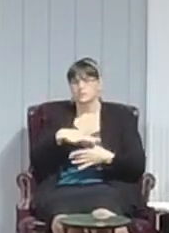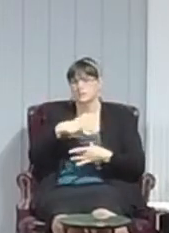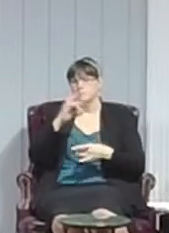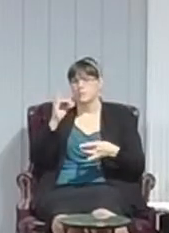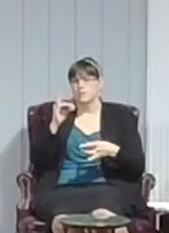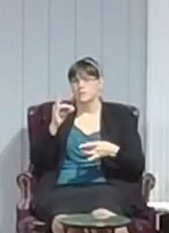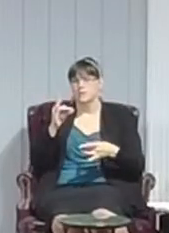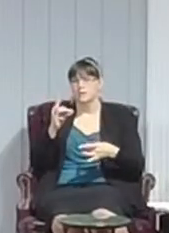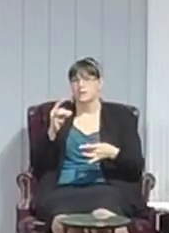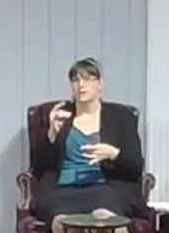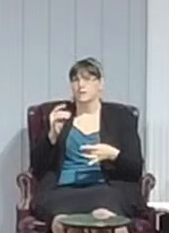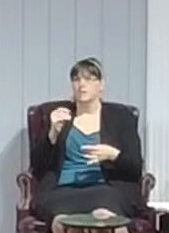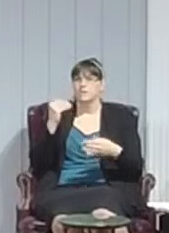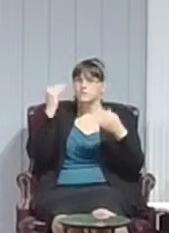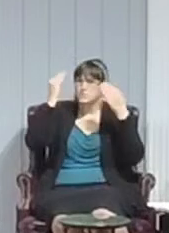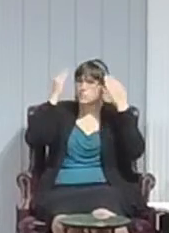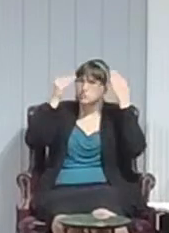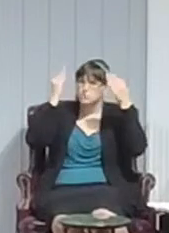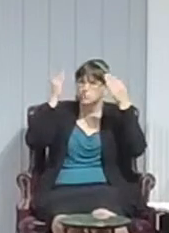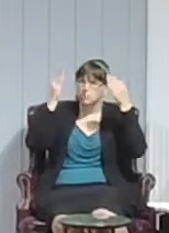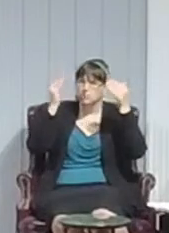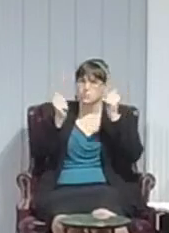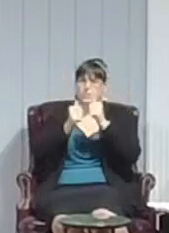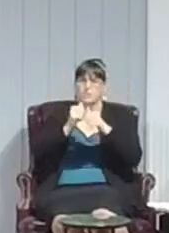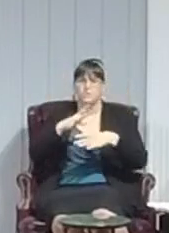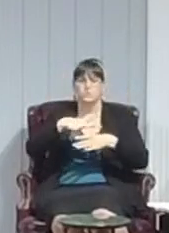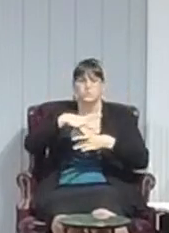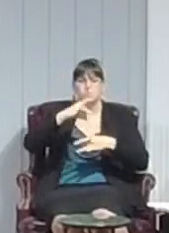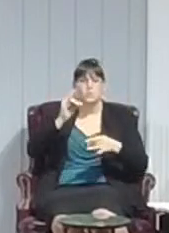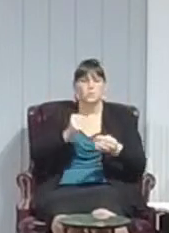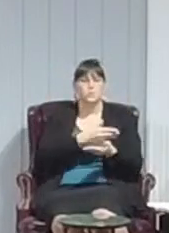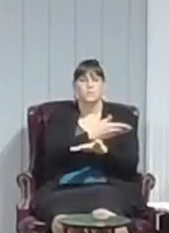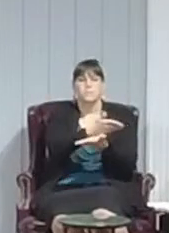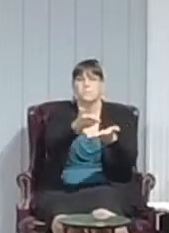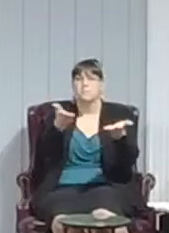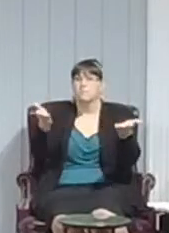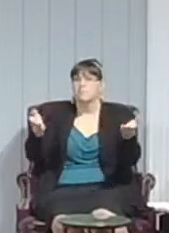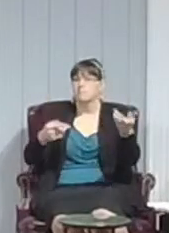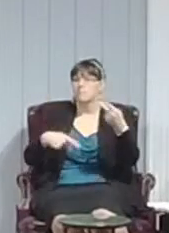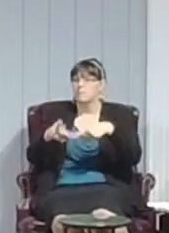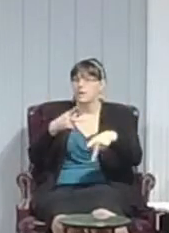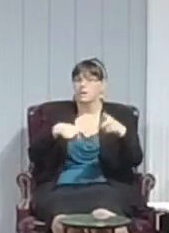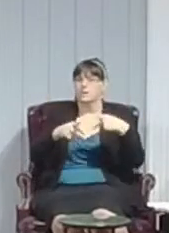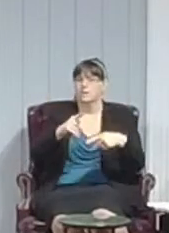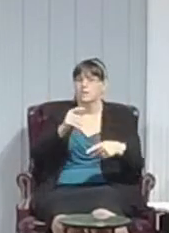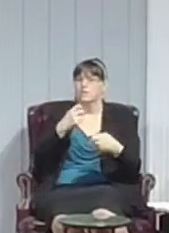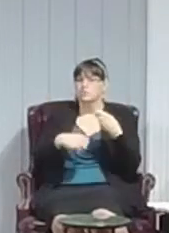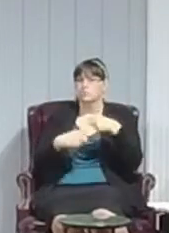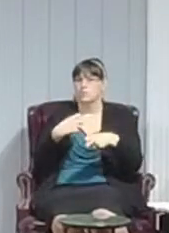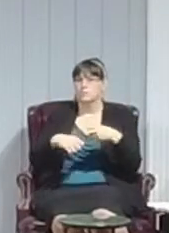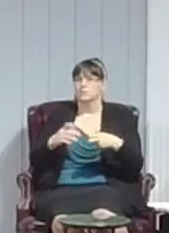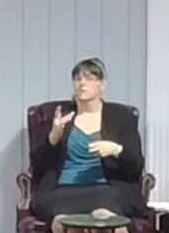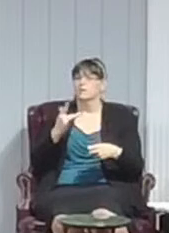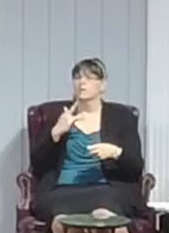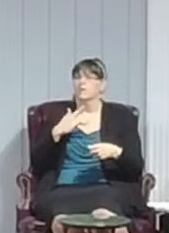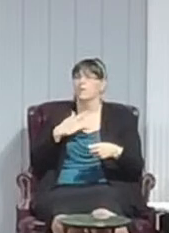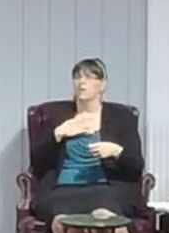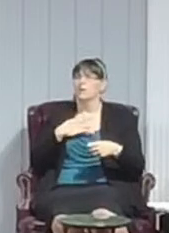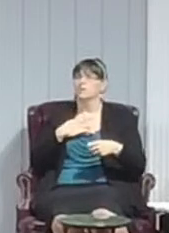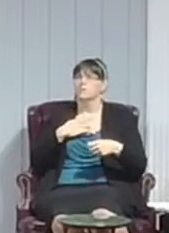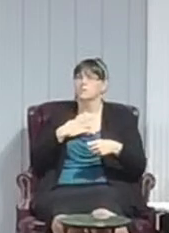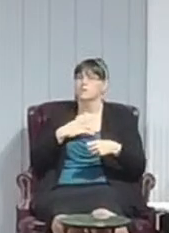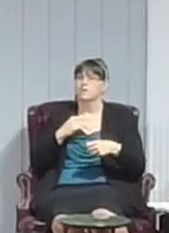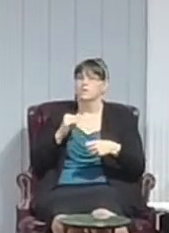has to do with being concerned for the souls of men. Troubled in the heart has to do with